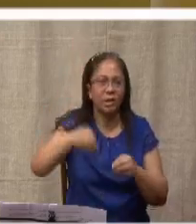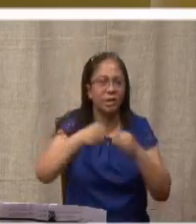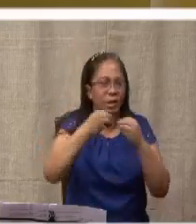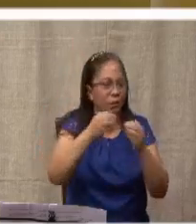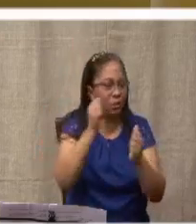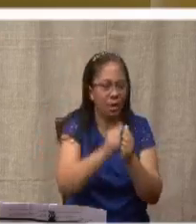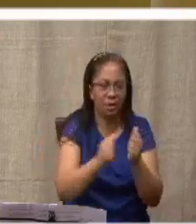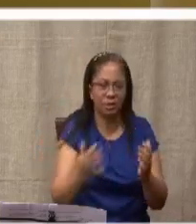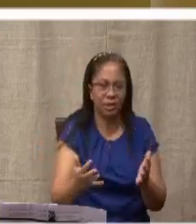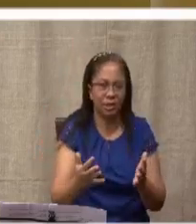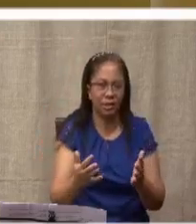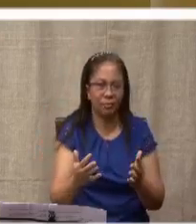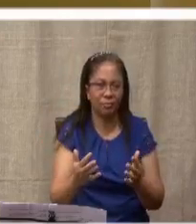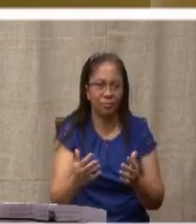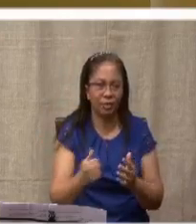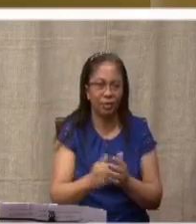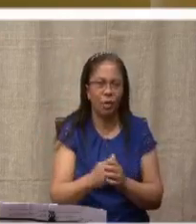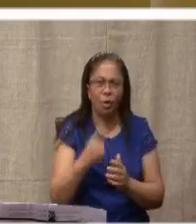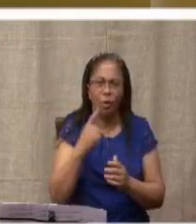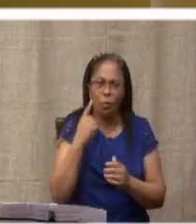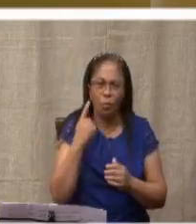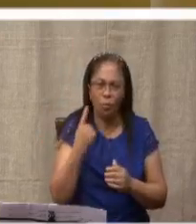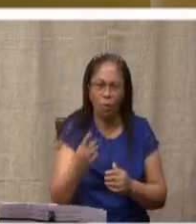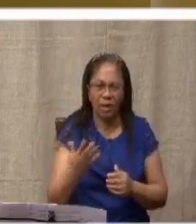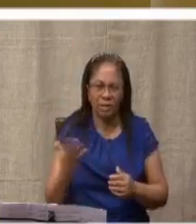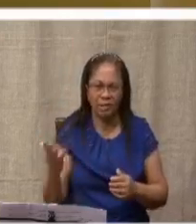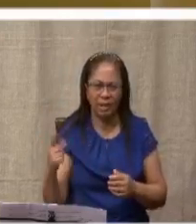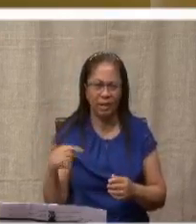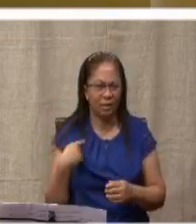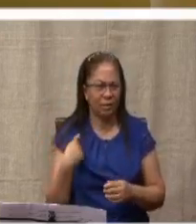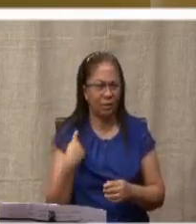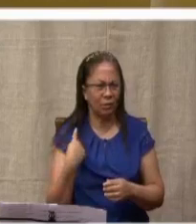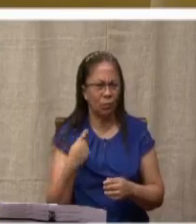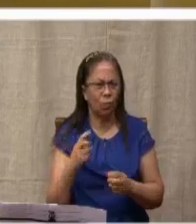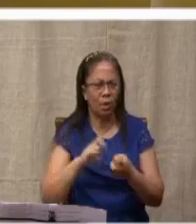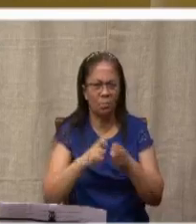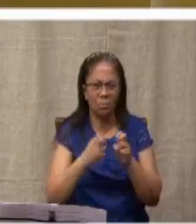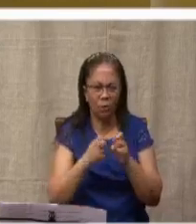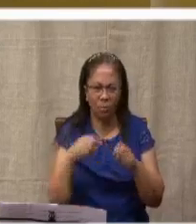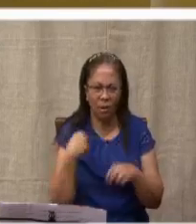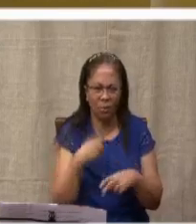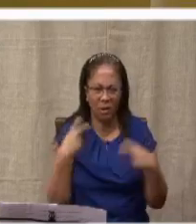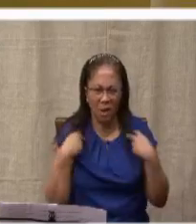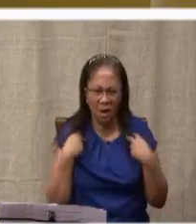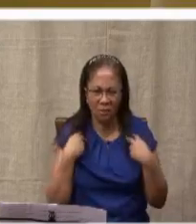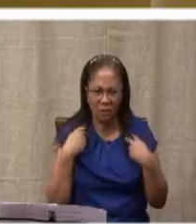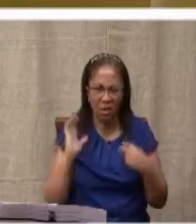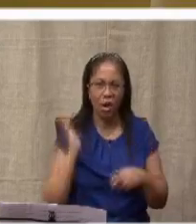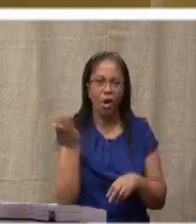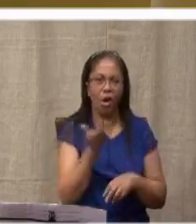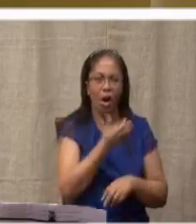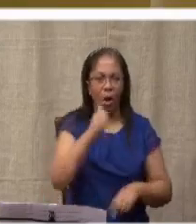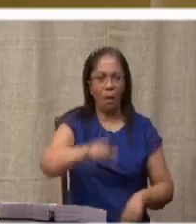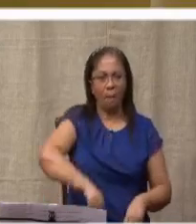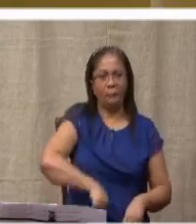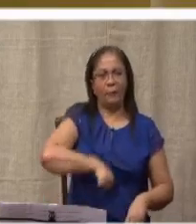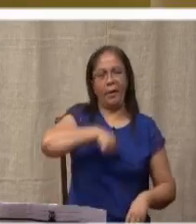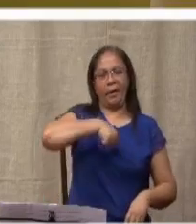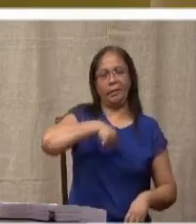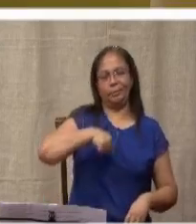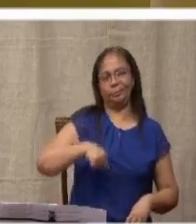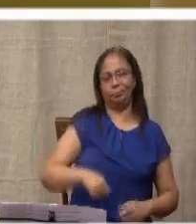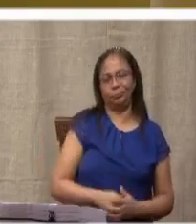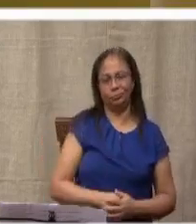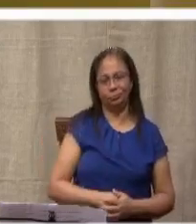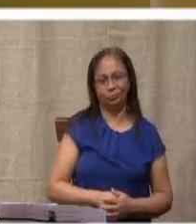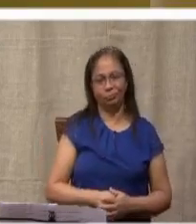one of the big challenges that we have is how easily we get blown away by ego and by pride and by by arrogance by by the